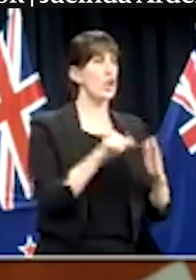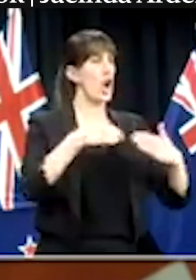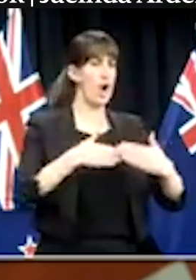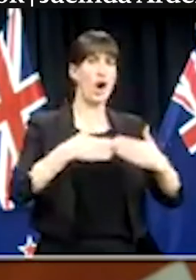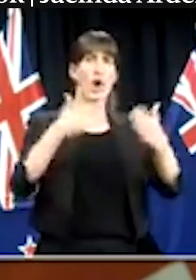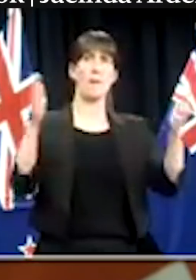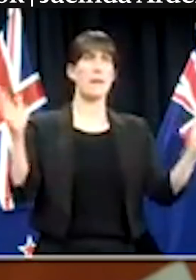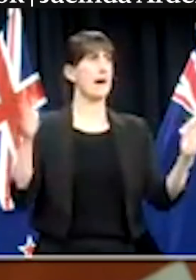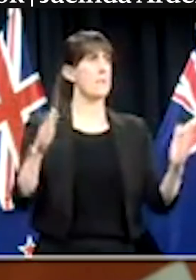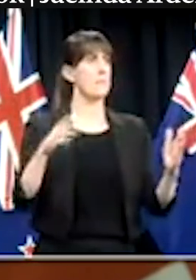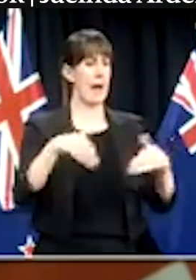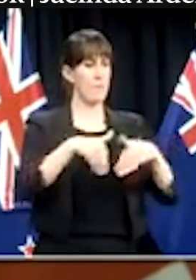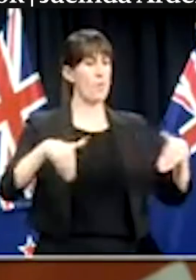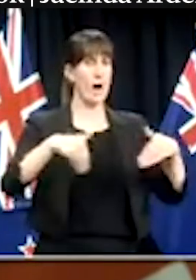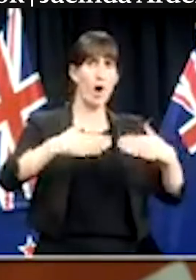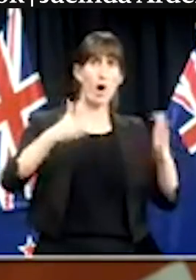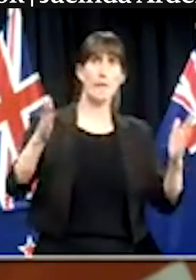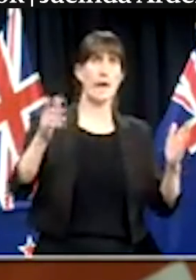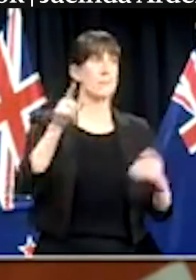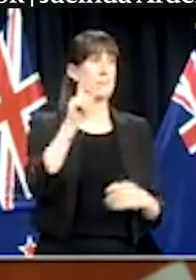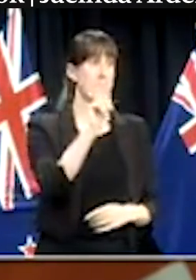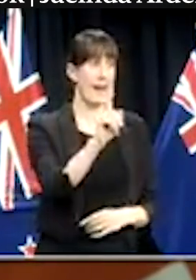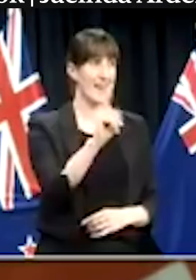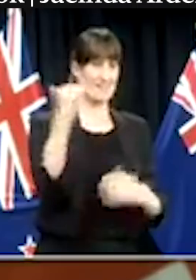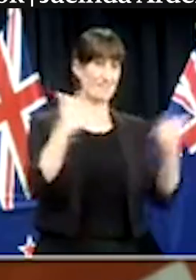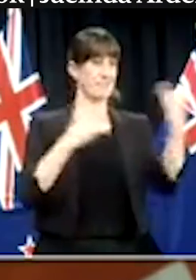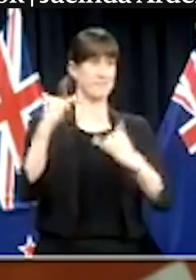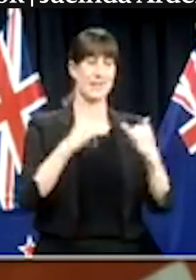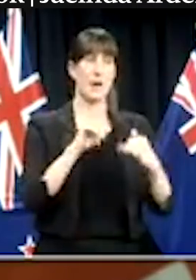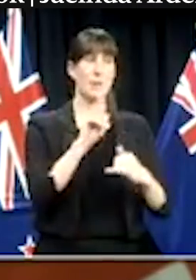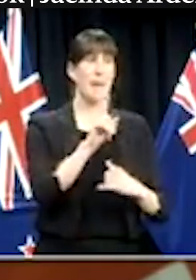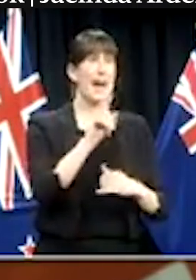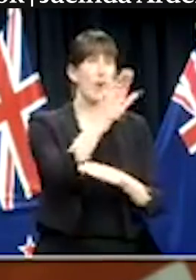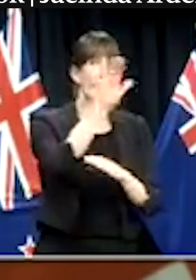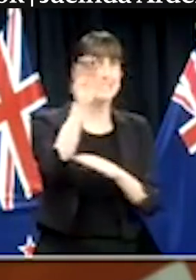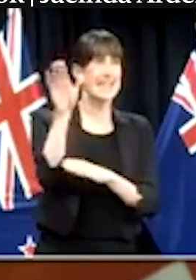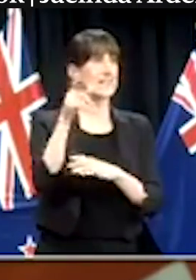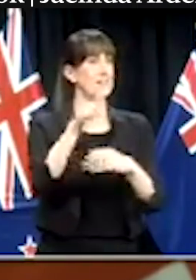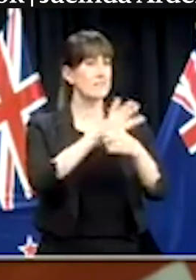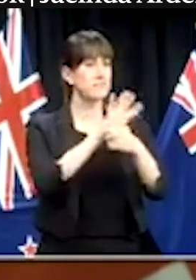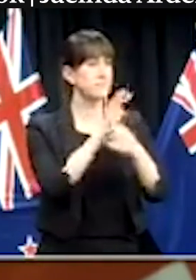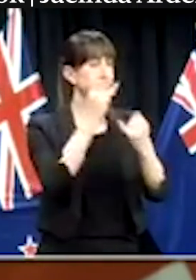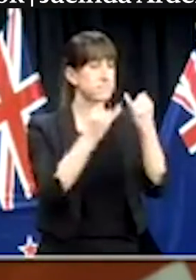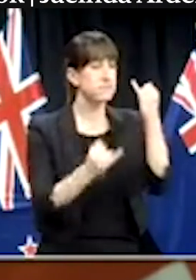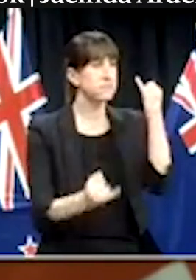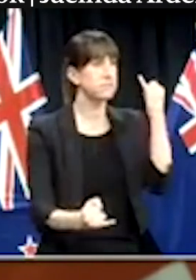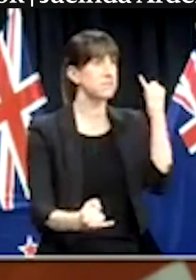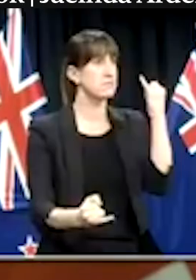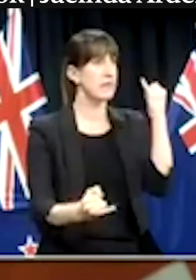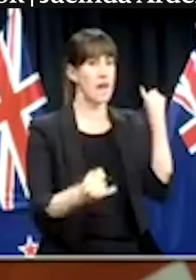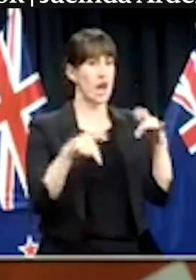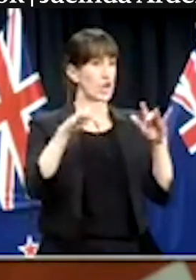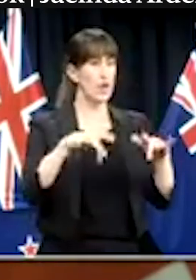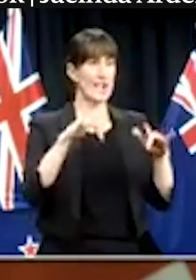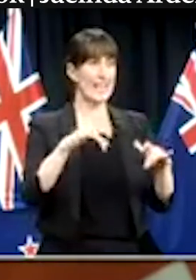the virus is escalating, not slowing, and not even peaking in some countries yet, where cases exceed